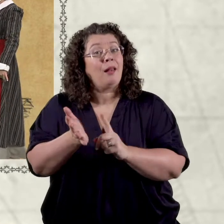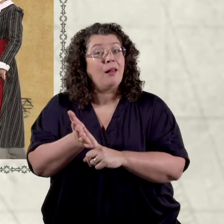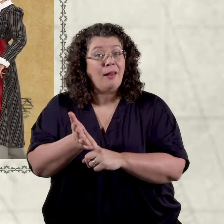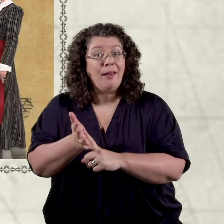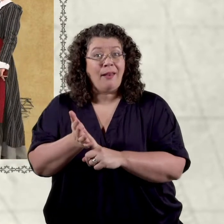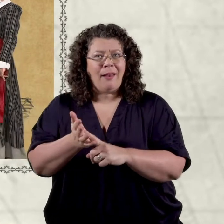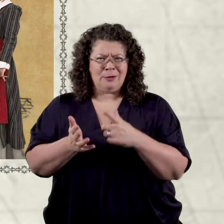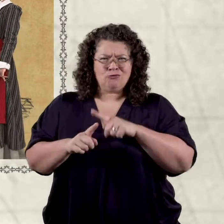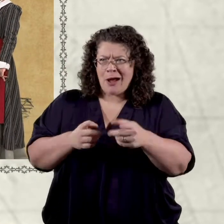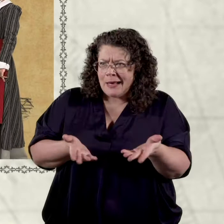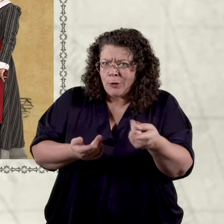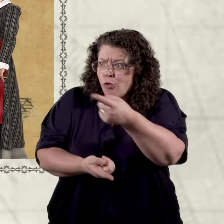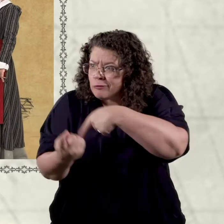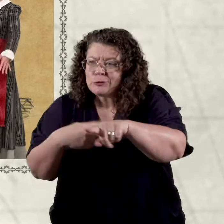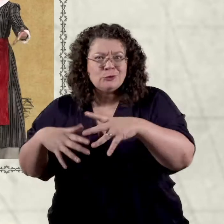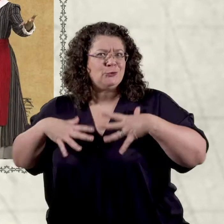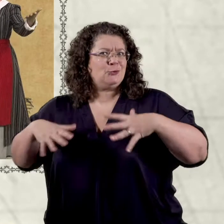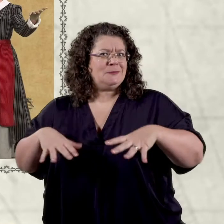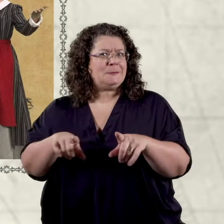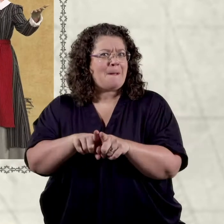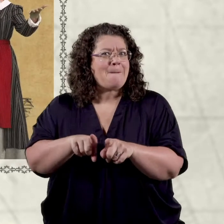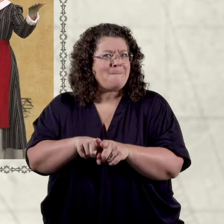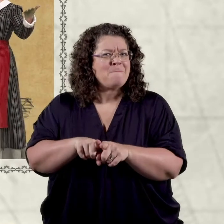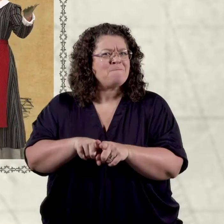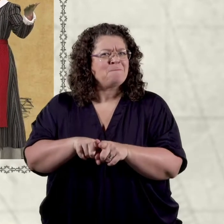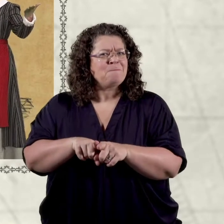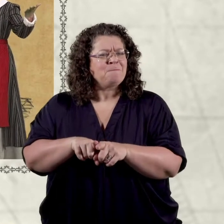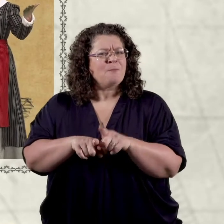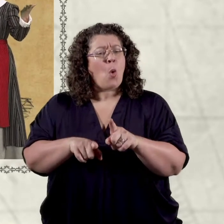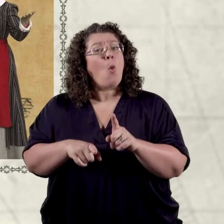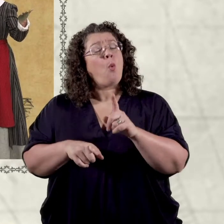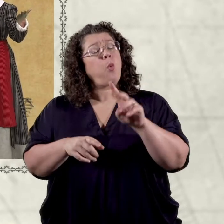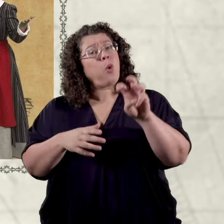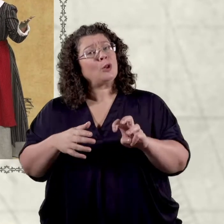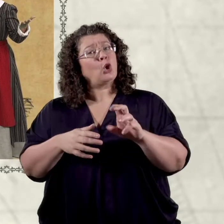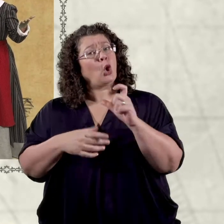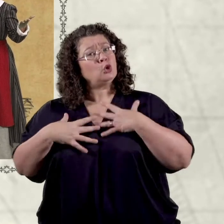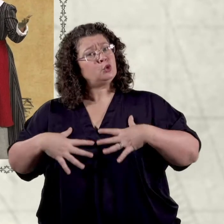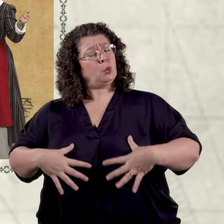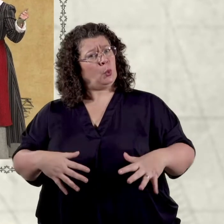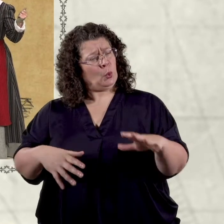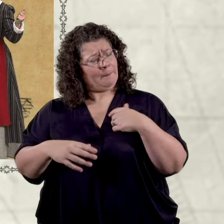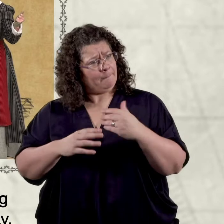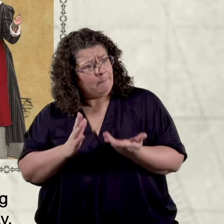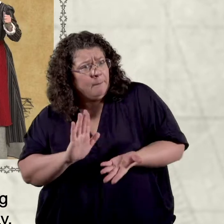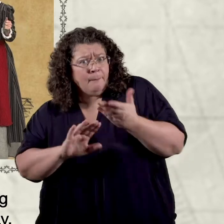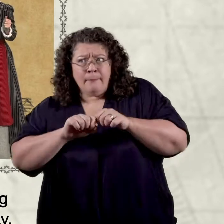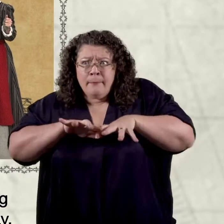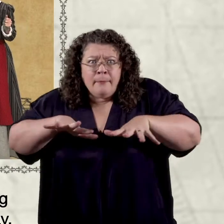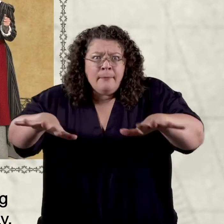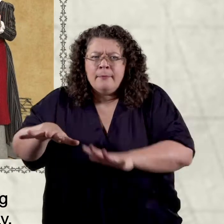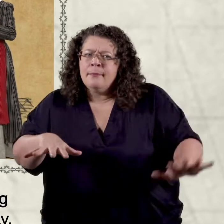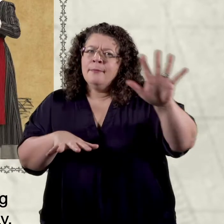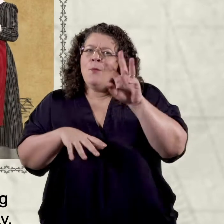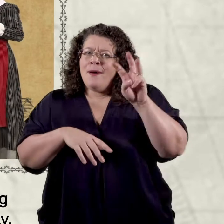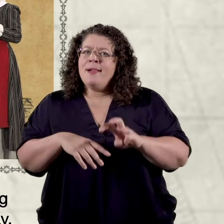I try to get everyone to wear it. I raise the profile of the Welsh costume throughout Wales. If it wasn't for